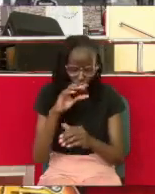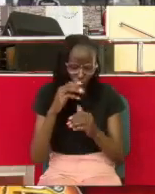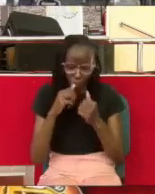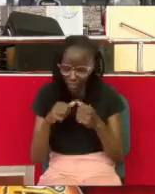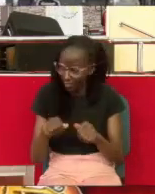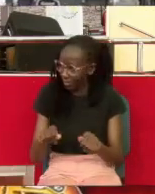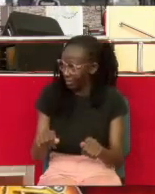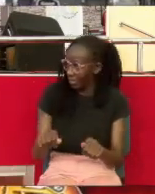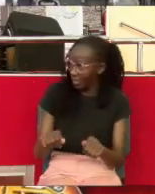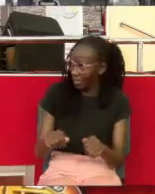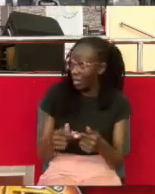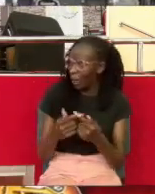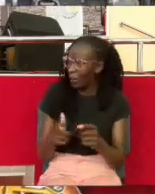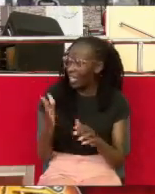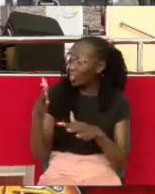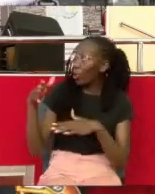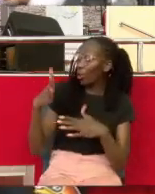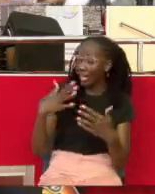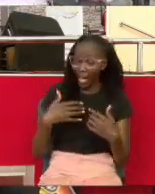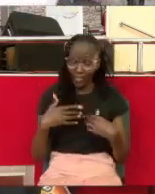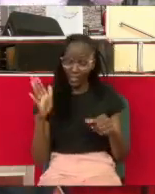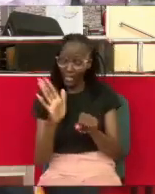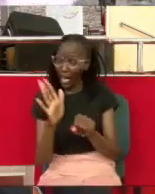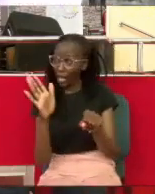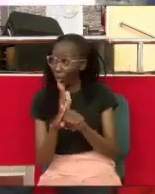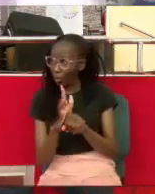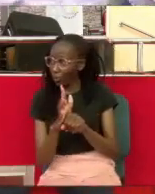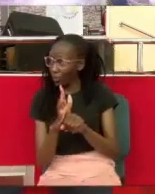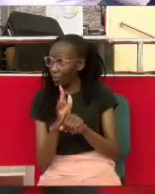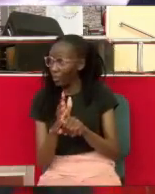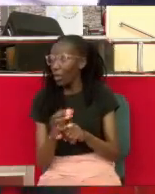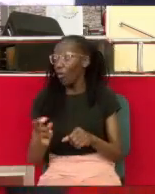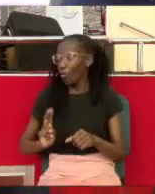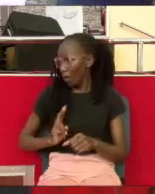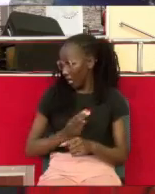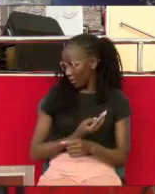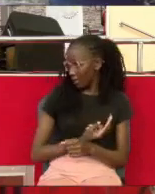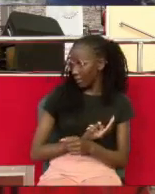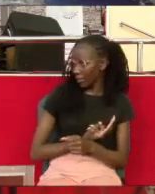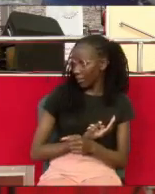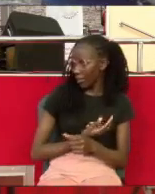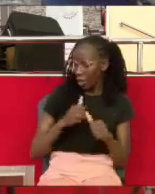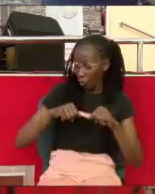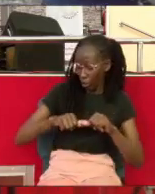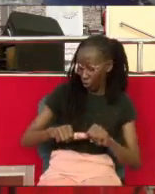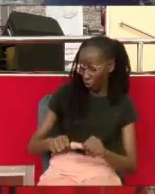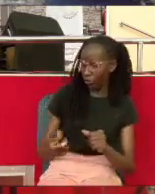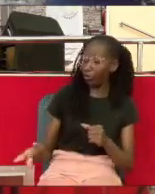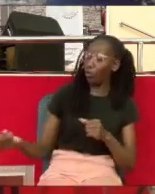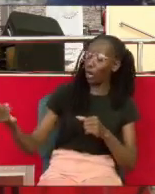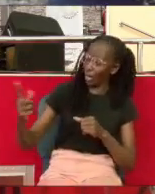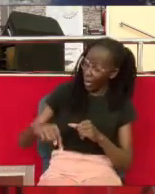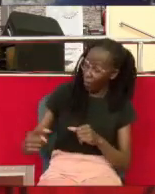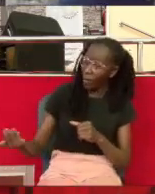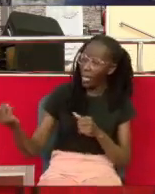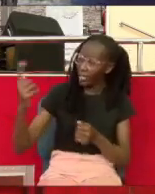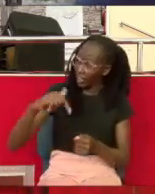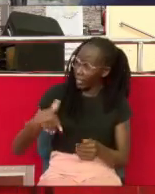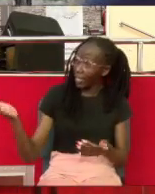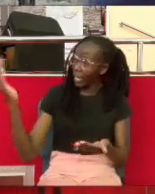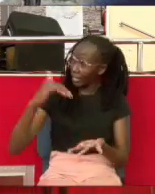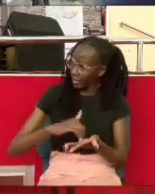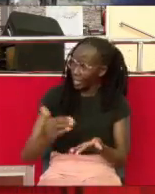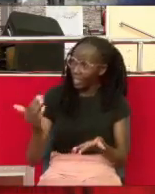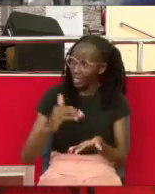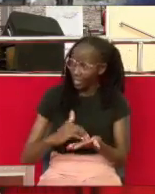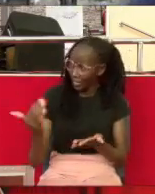Yet the Lord has so much in store for us, that as we continue coming back to him,